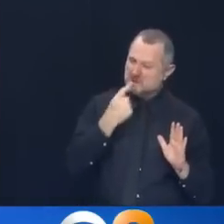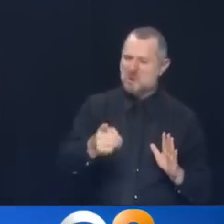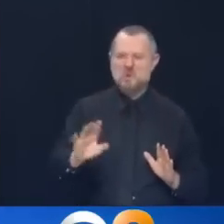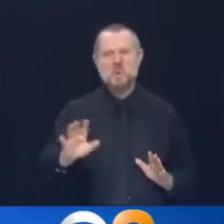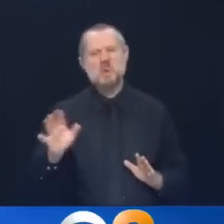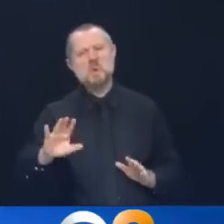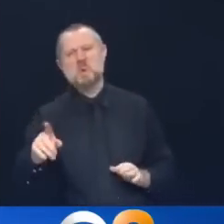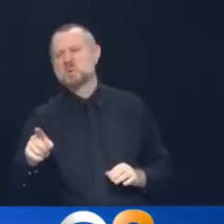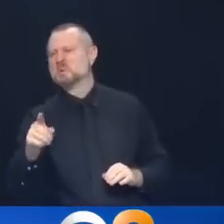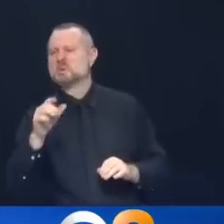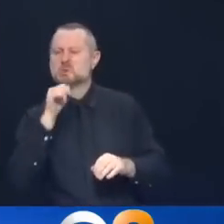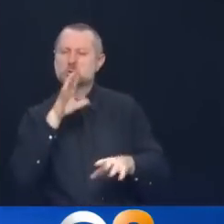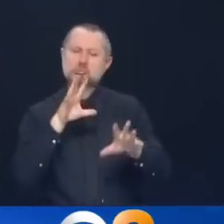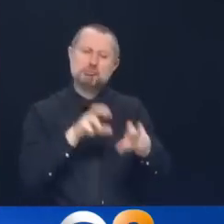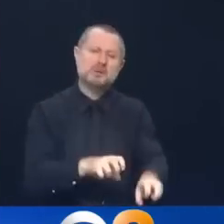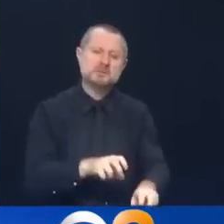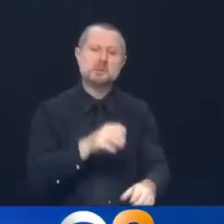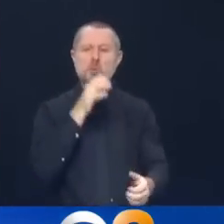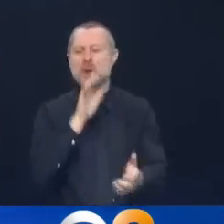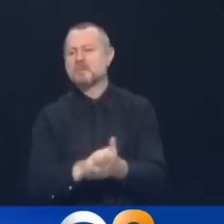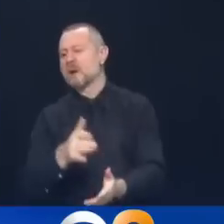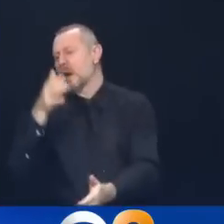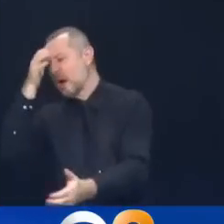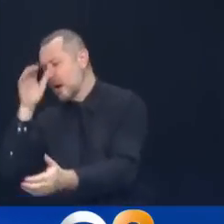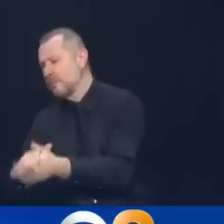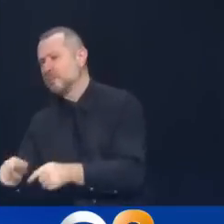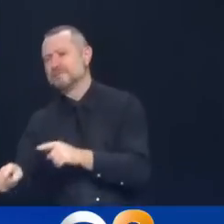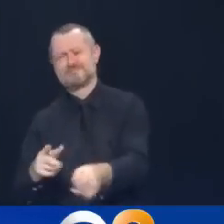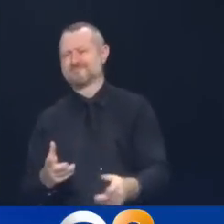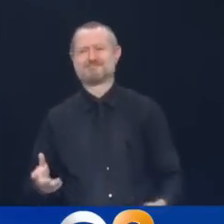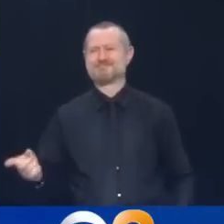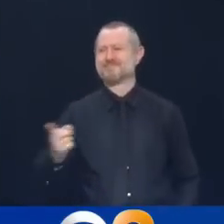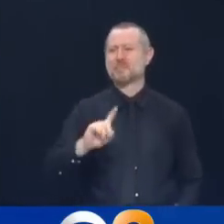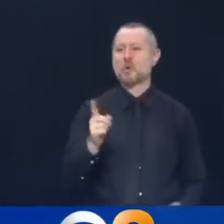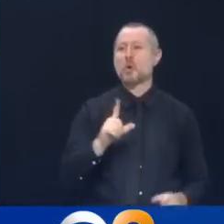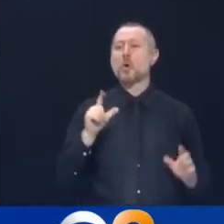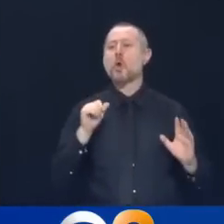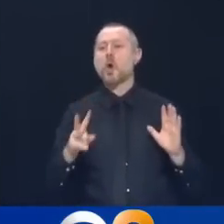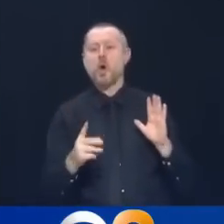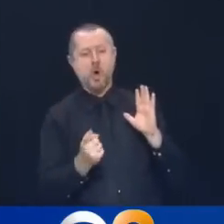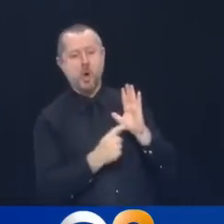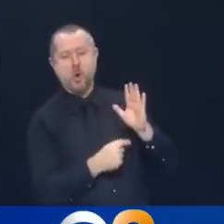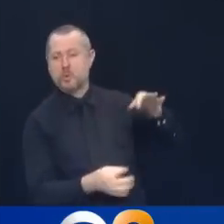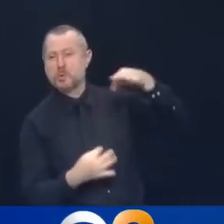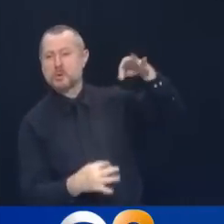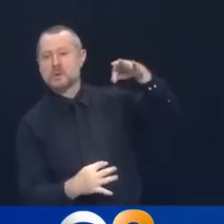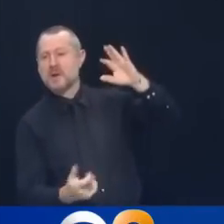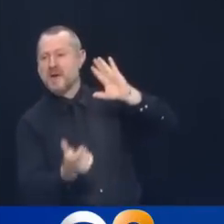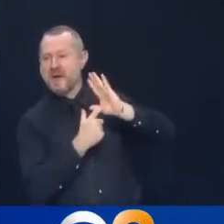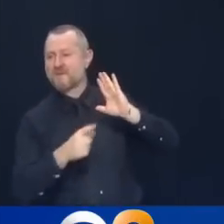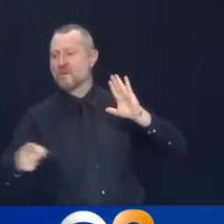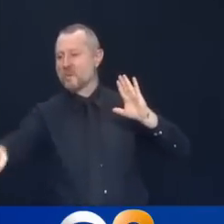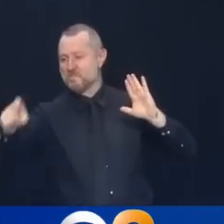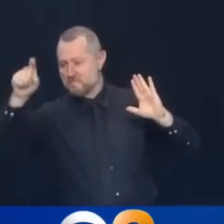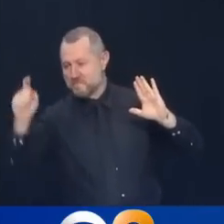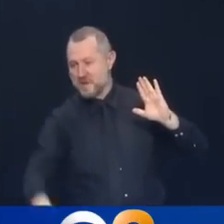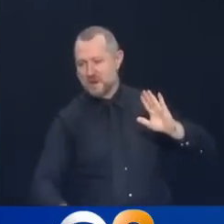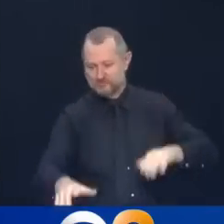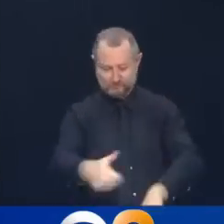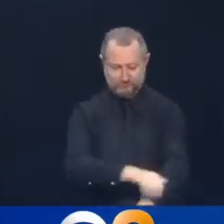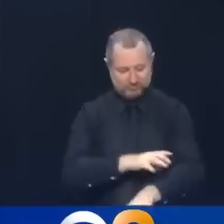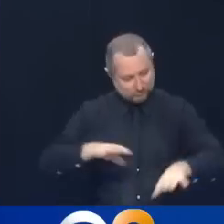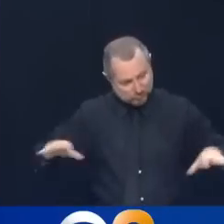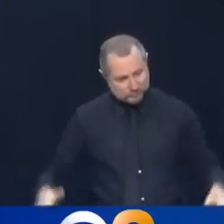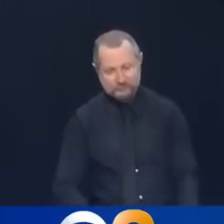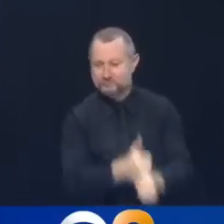way. No, there's a law, and you have to enforce the law. Or don't